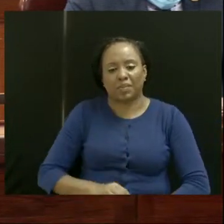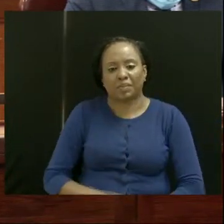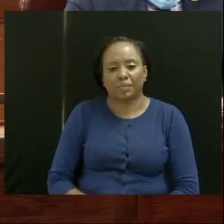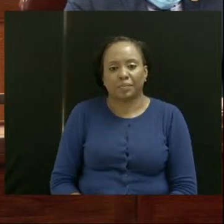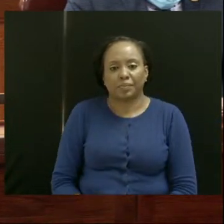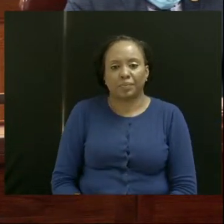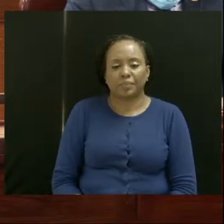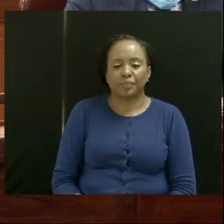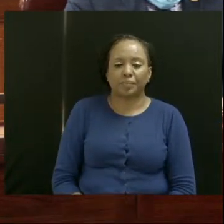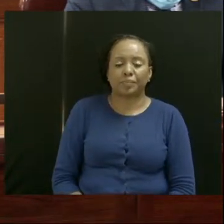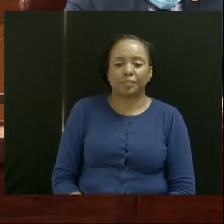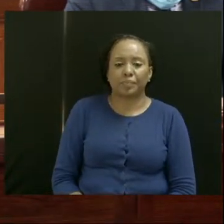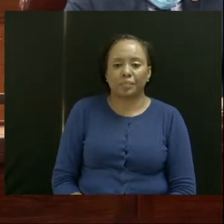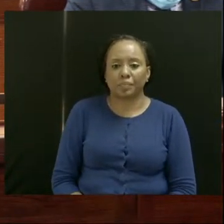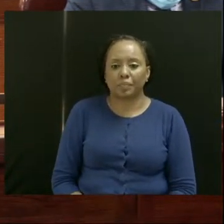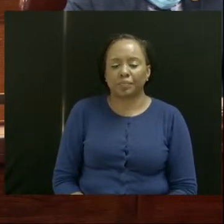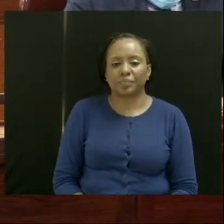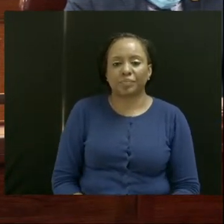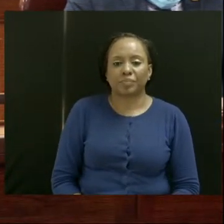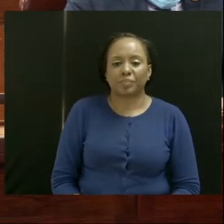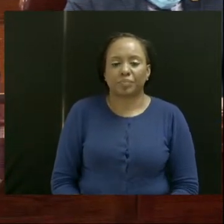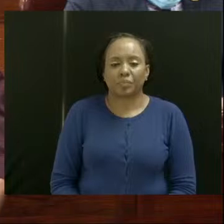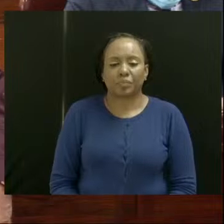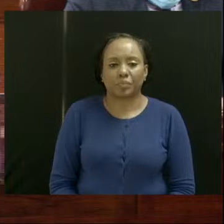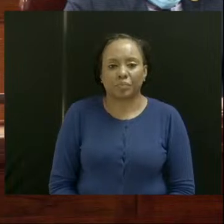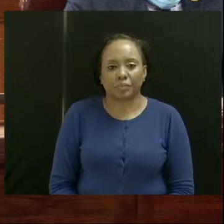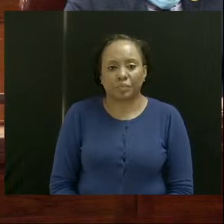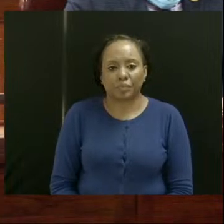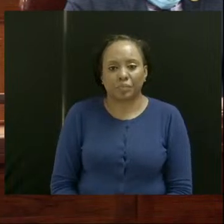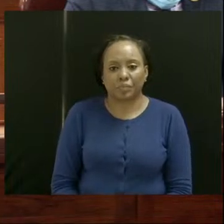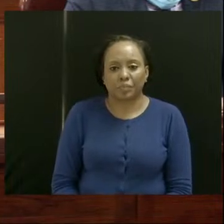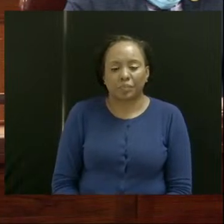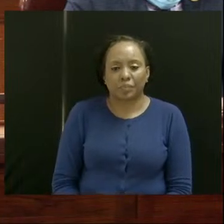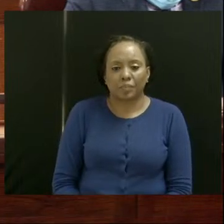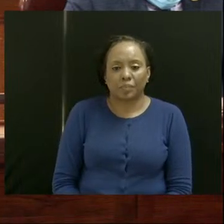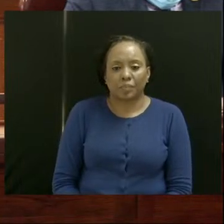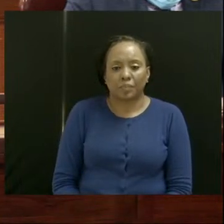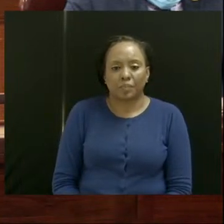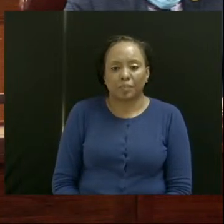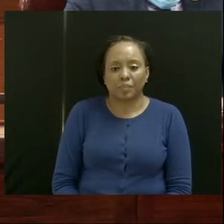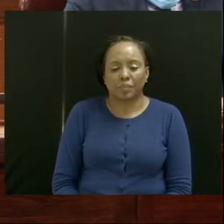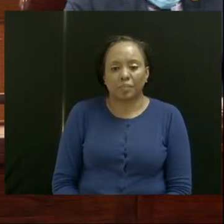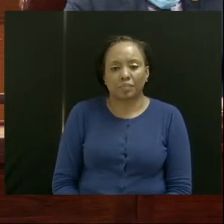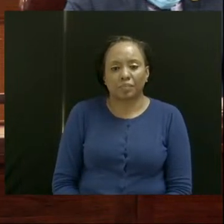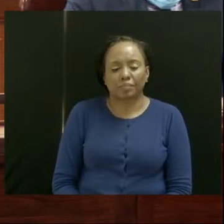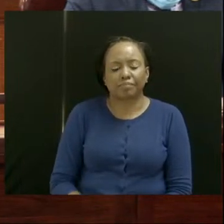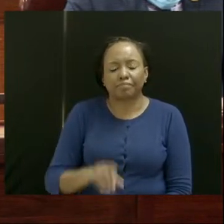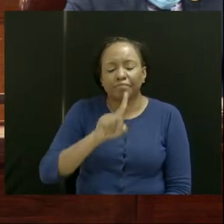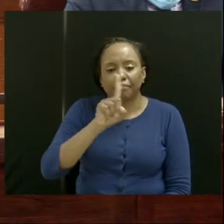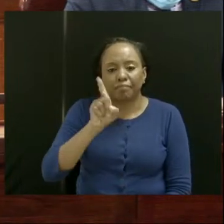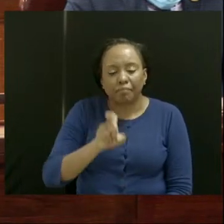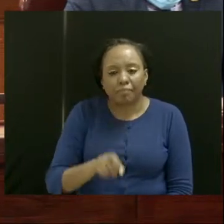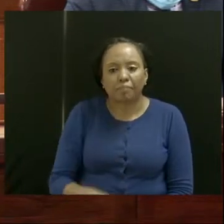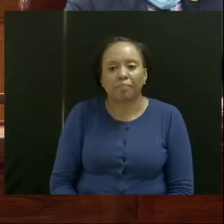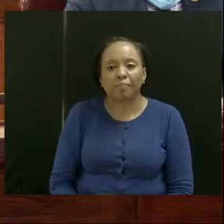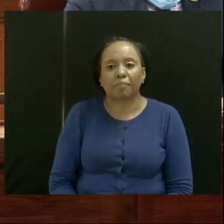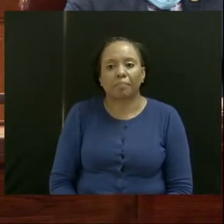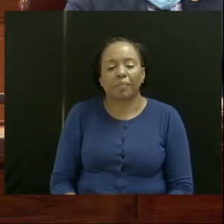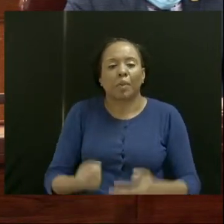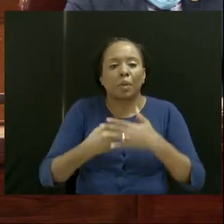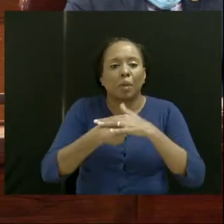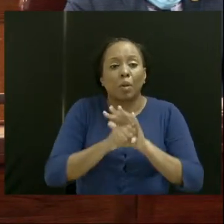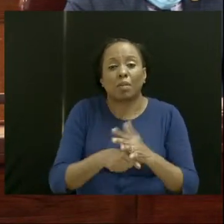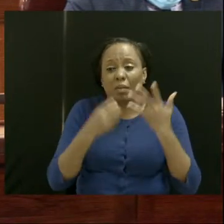Question though, Mr. Speaker, is what happens once we have pushed past, gotten past, gone past